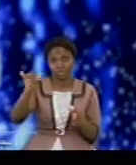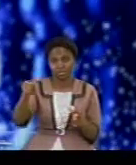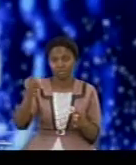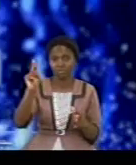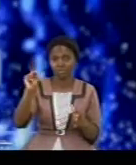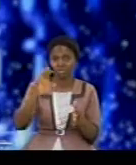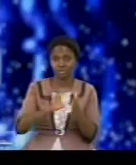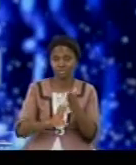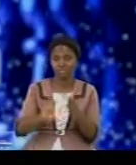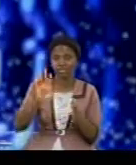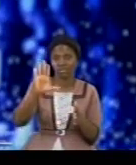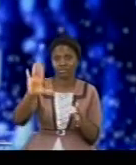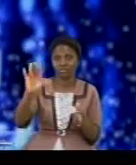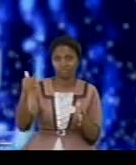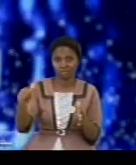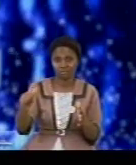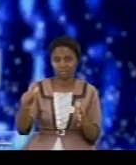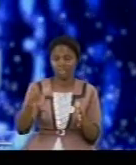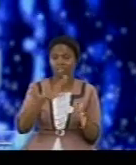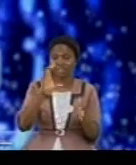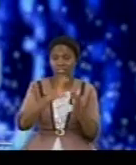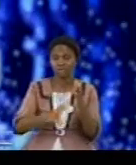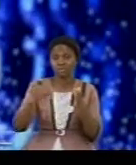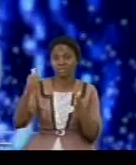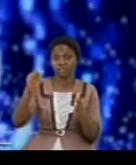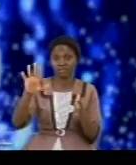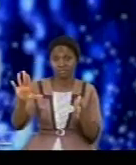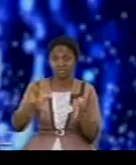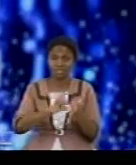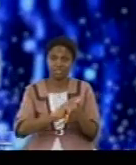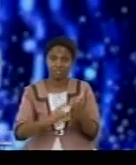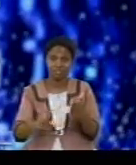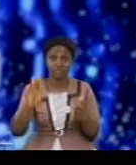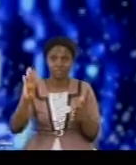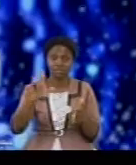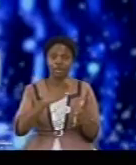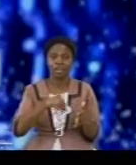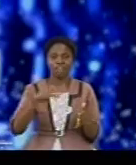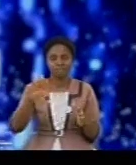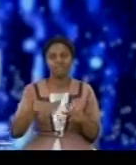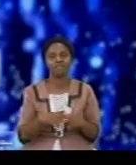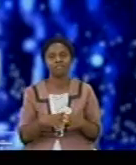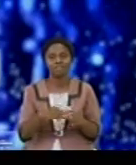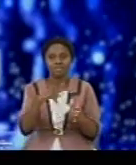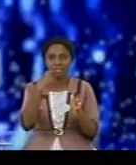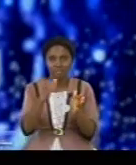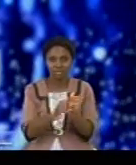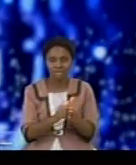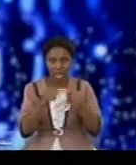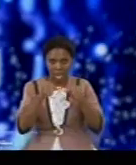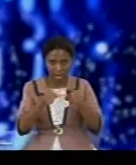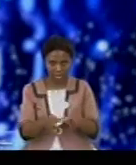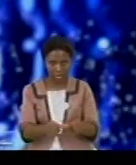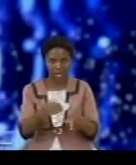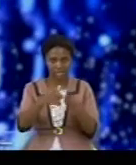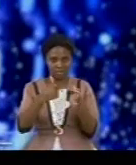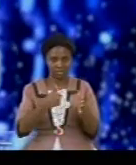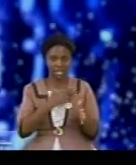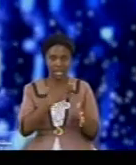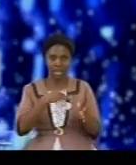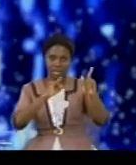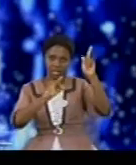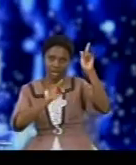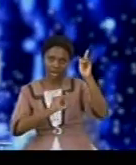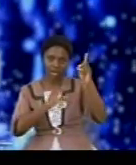4 and verse 5. Abide in me, and I in you, as the branch cannot bear fruit